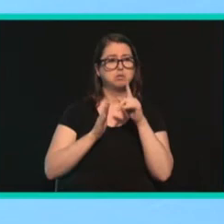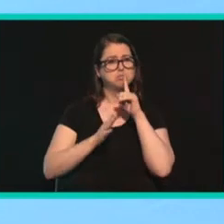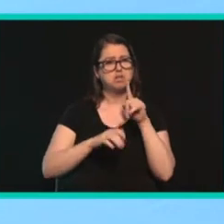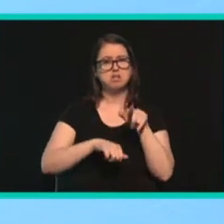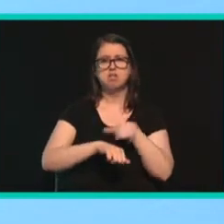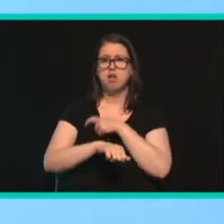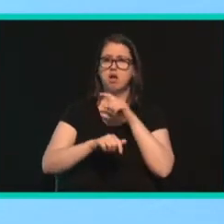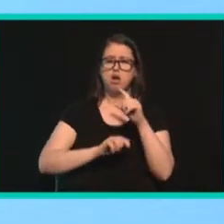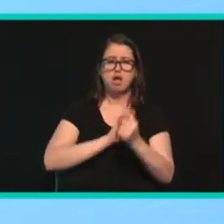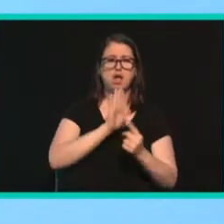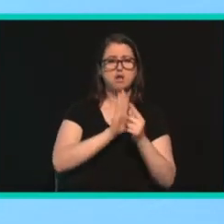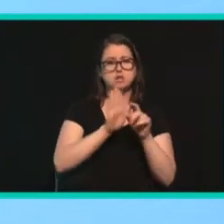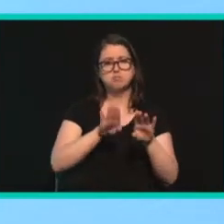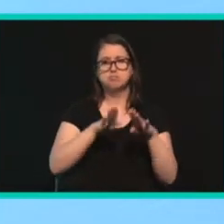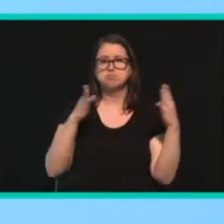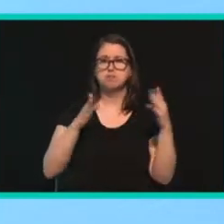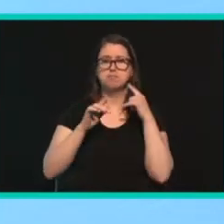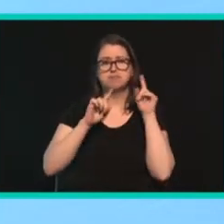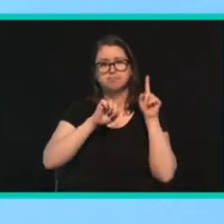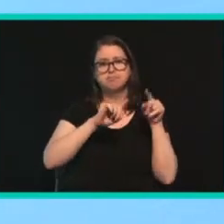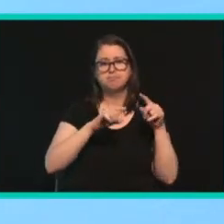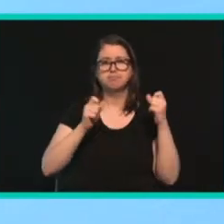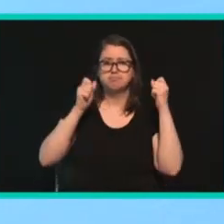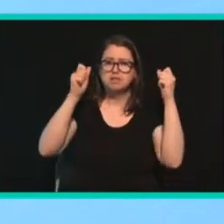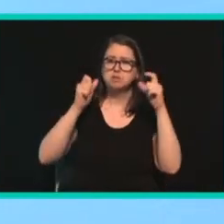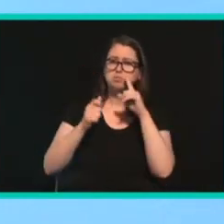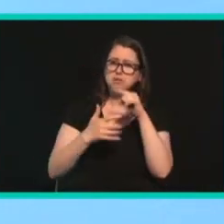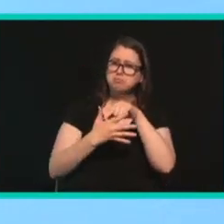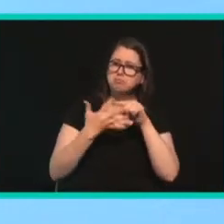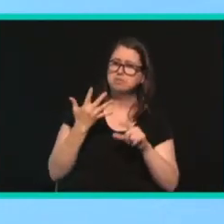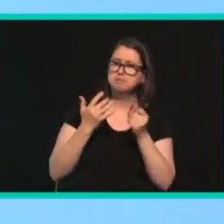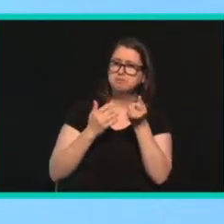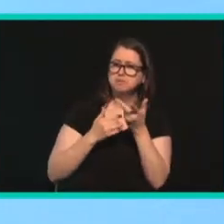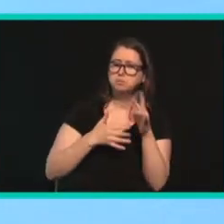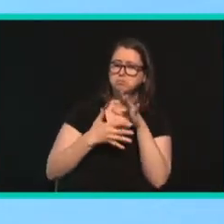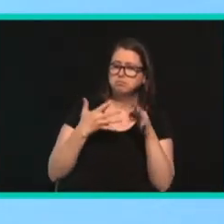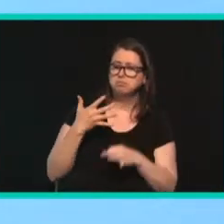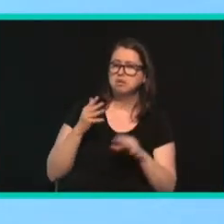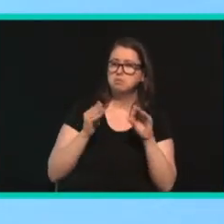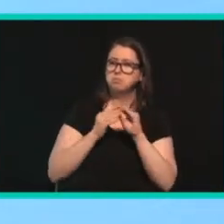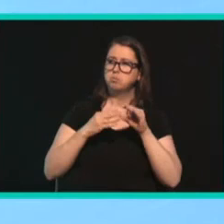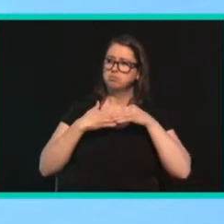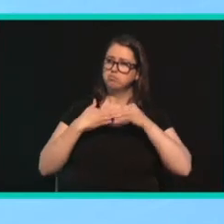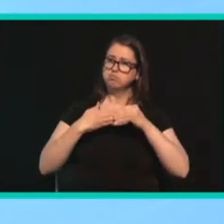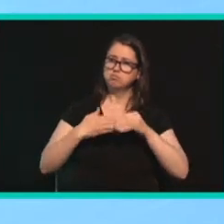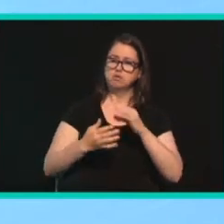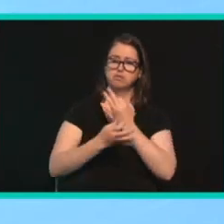participate in those later evening hours. There's, again, these small things that maybe give them more choice and more freedom